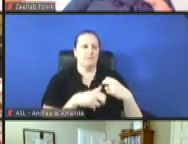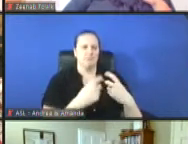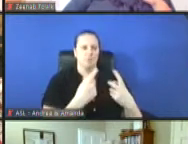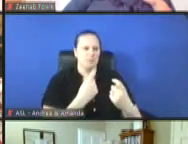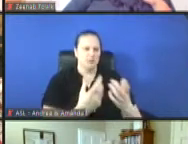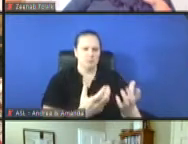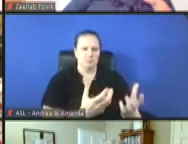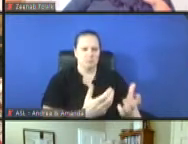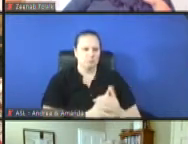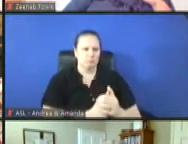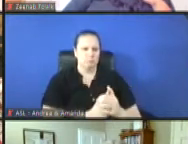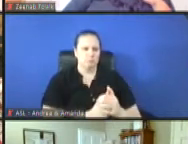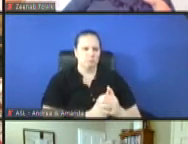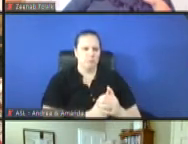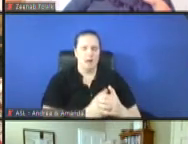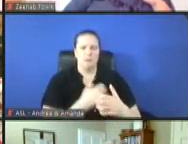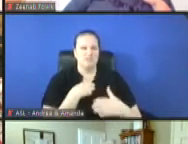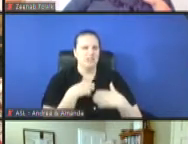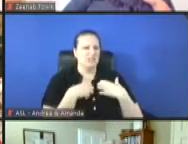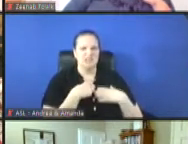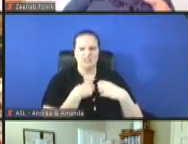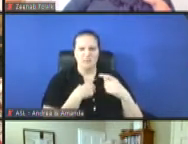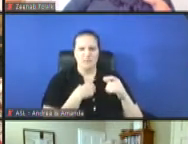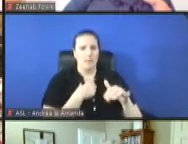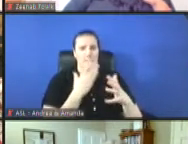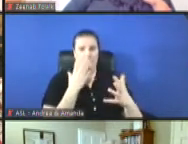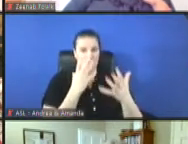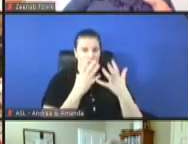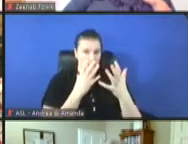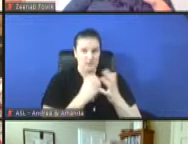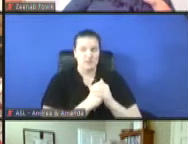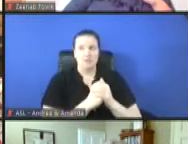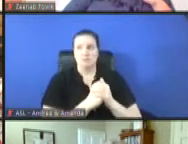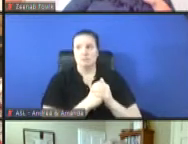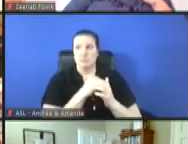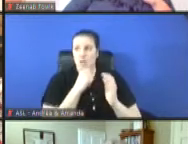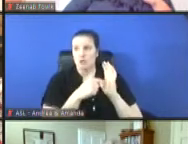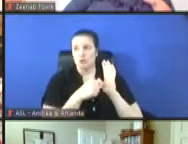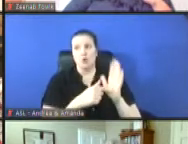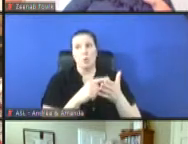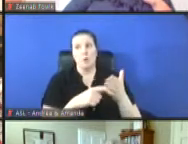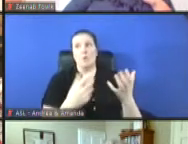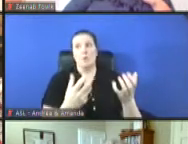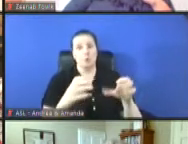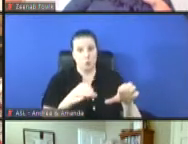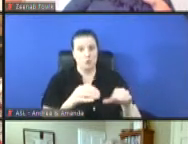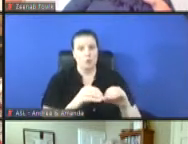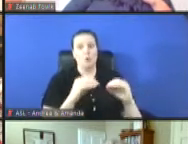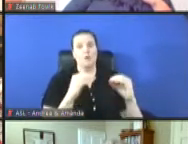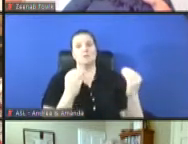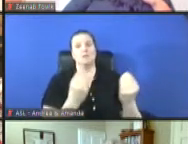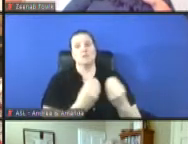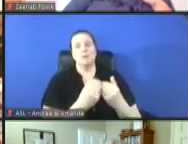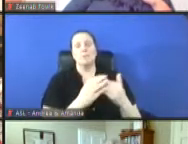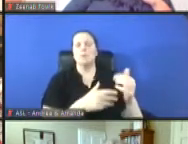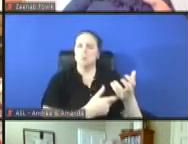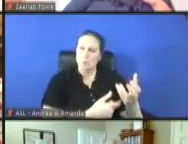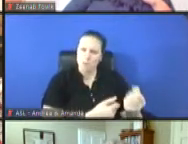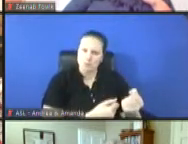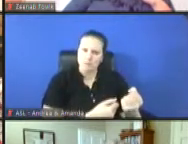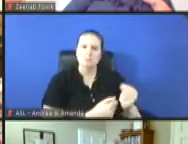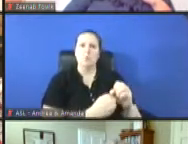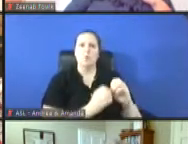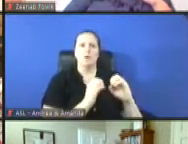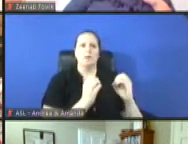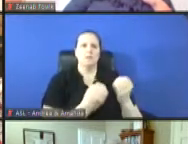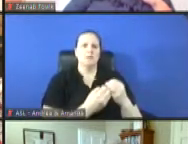And, you know, I'm troubled by it. I'm embarrassed by it. It doesn't reflect what we wanna do as an organization, which is build trust and be an organization